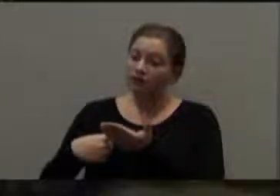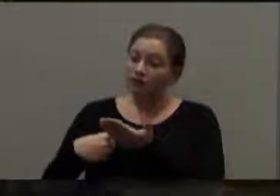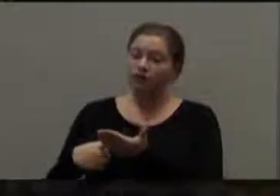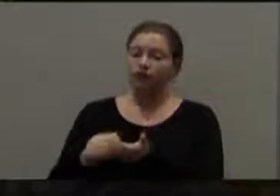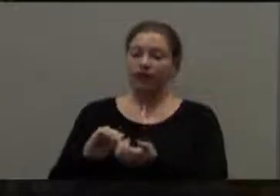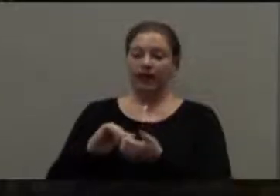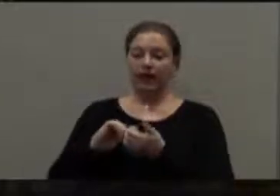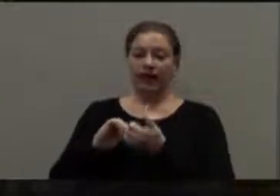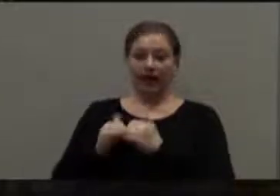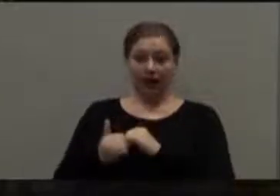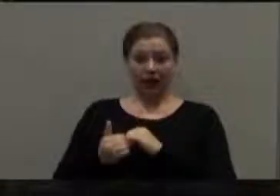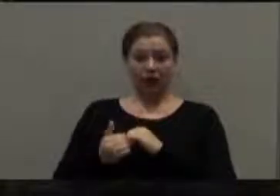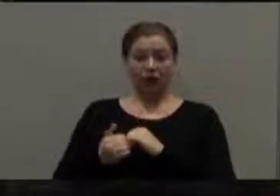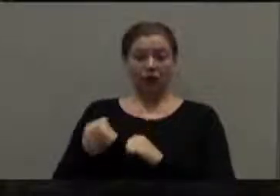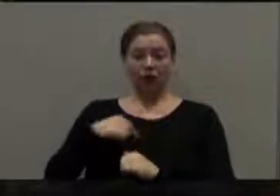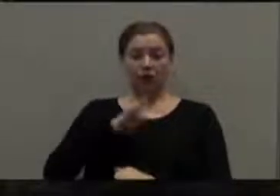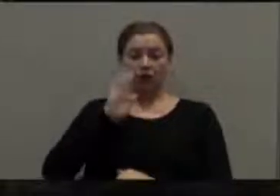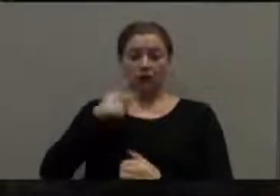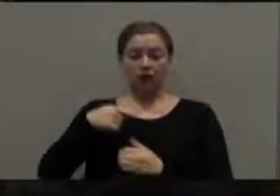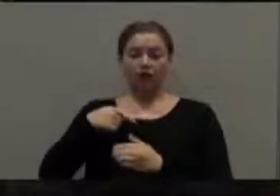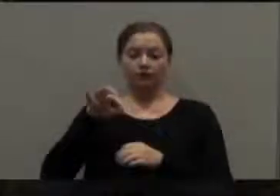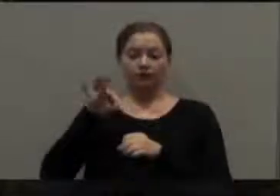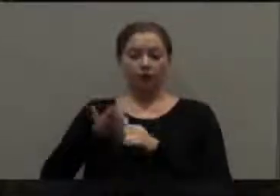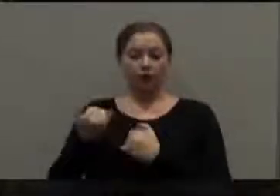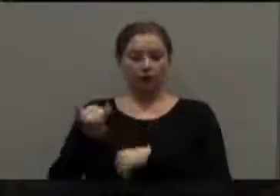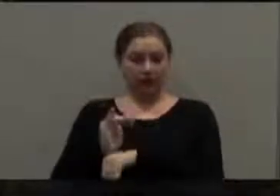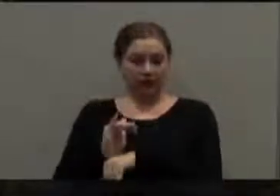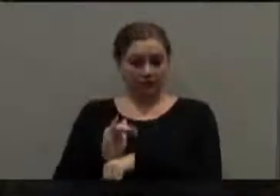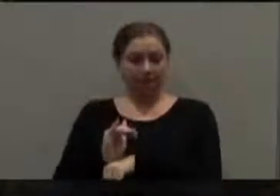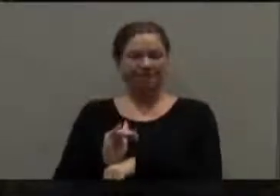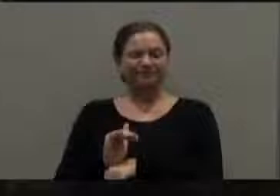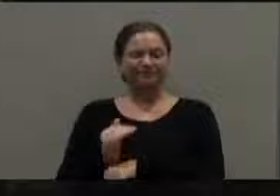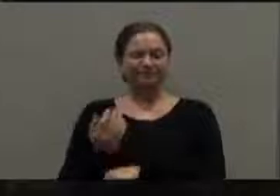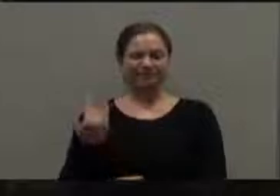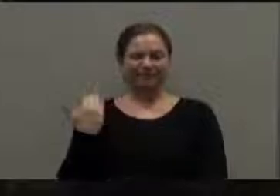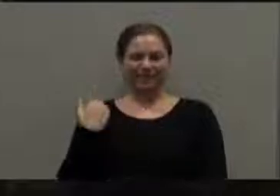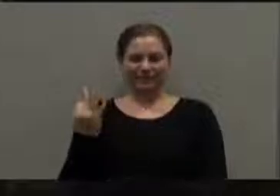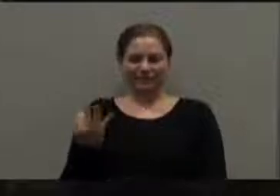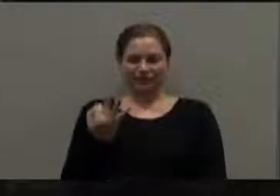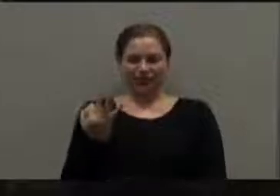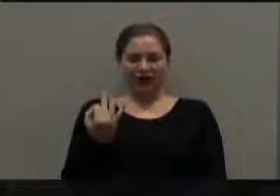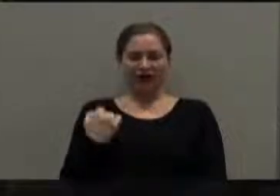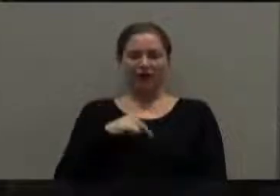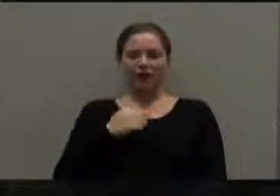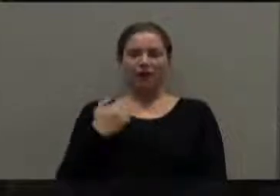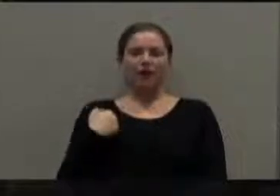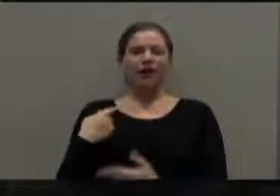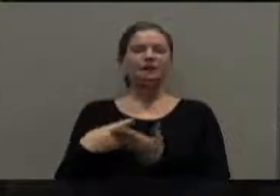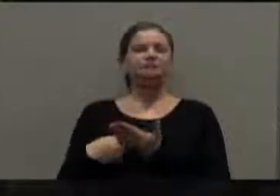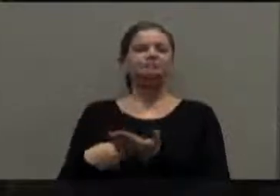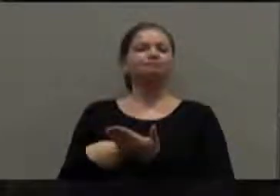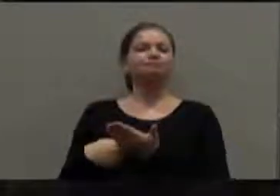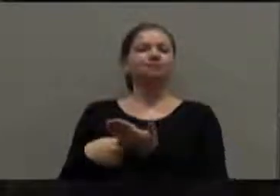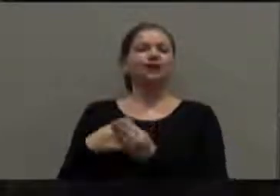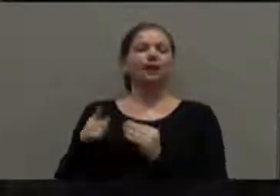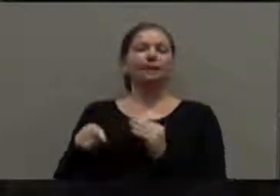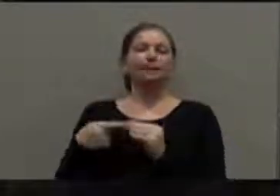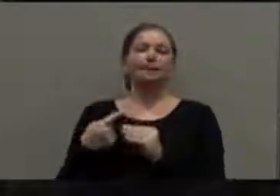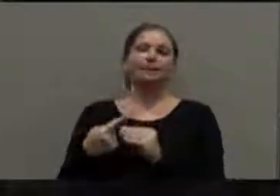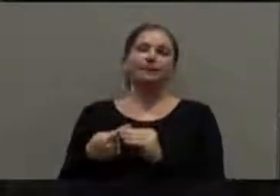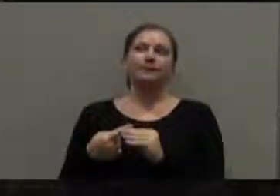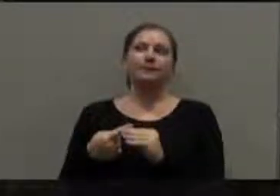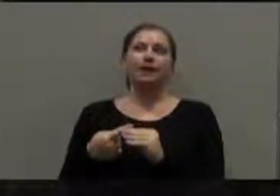going to vote tonight. When we left Friday, there was a discussion about doing